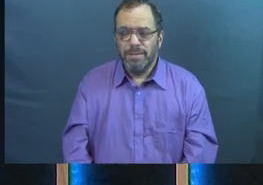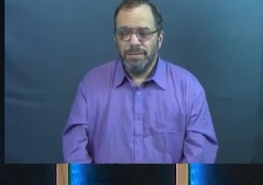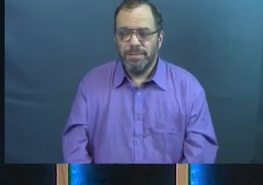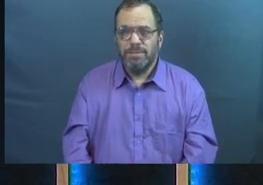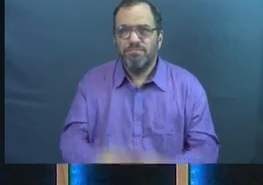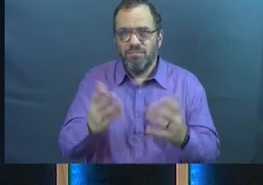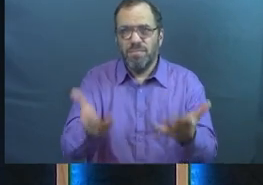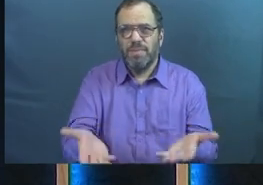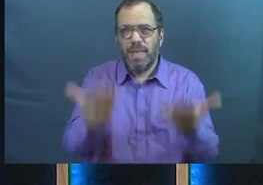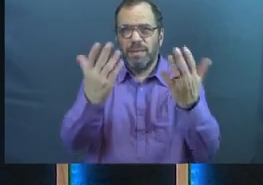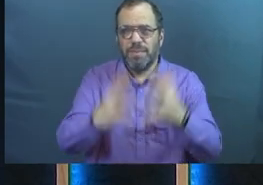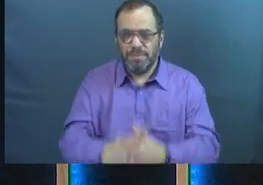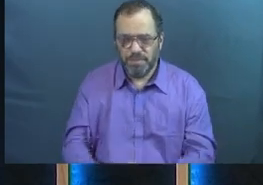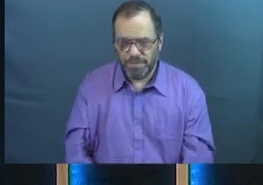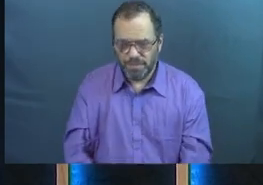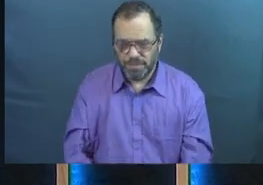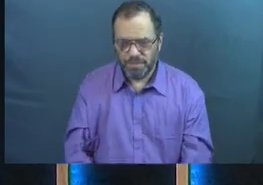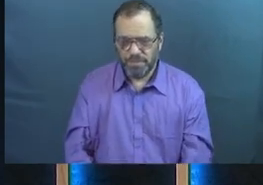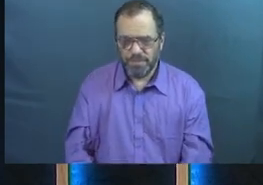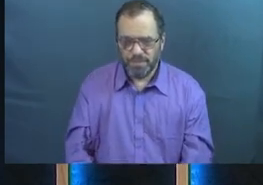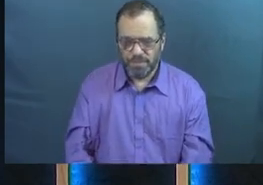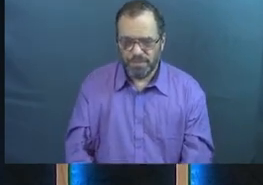Why don't you guys stand?